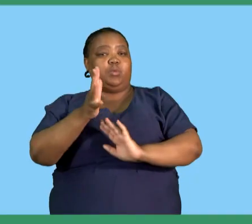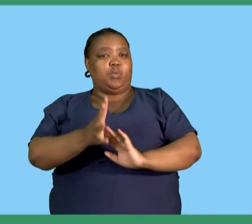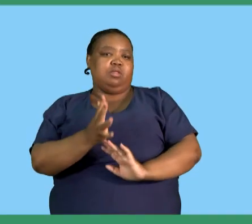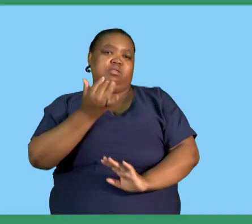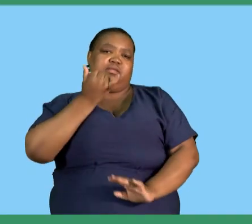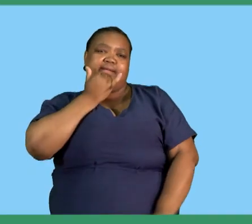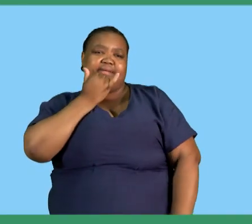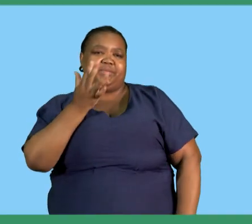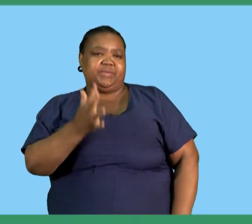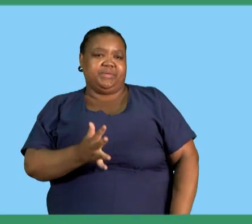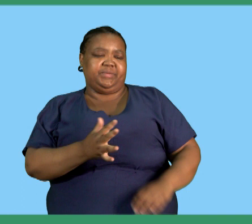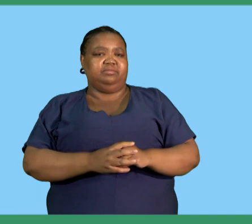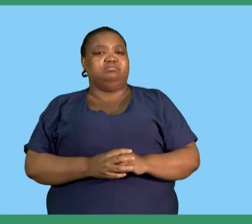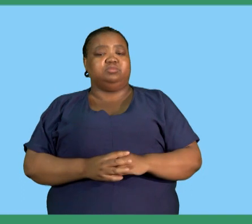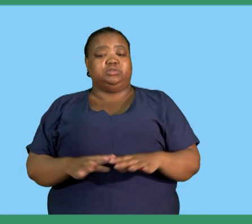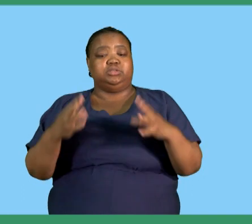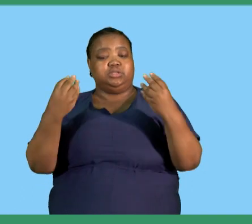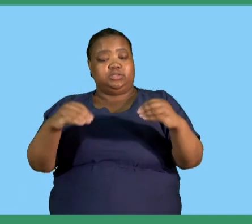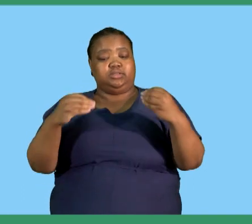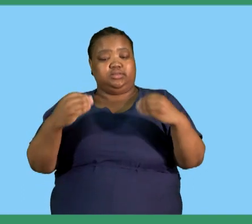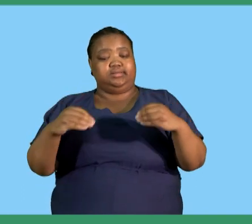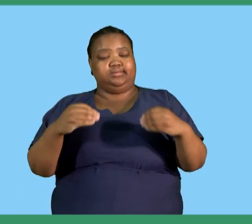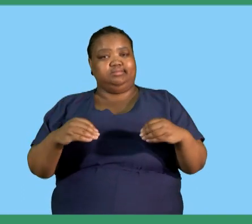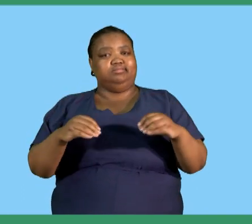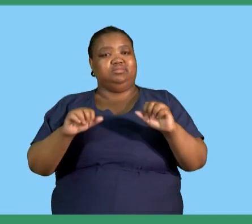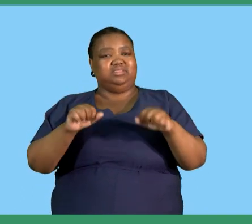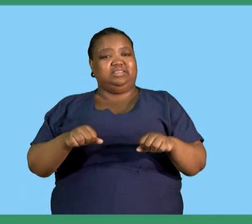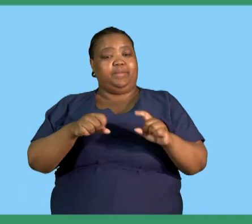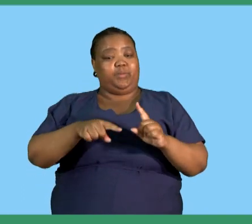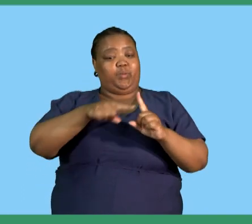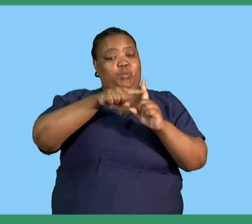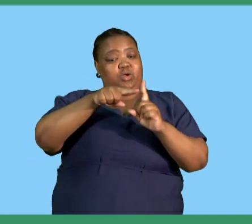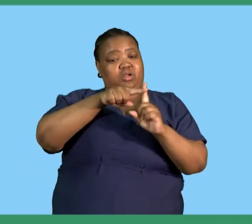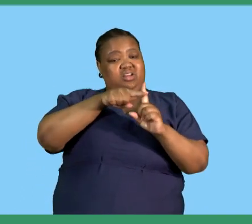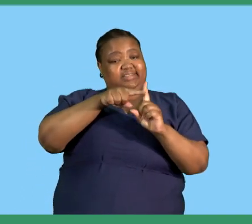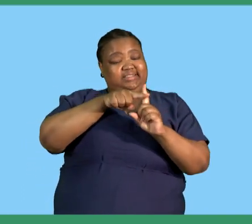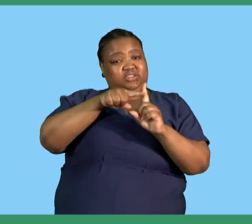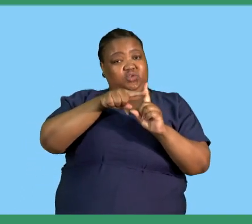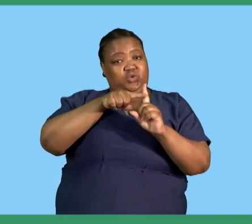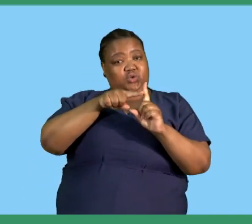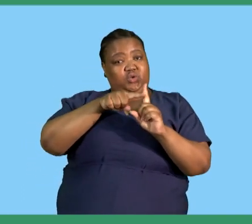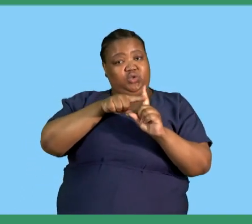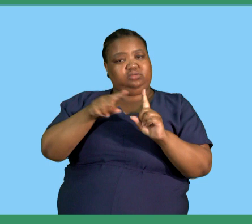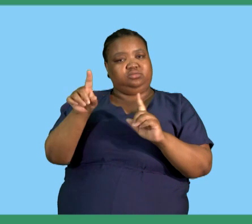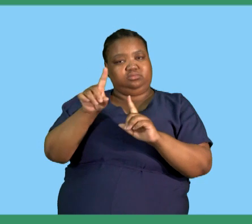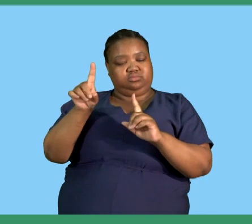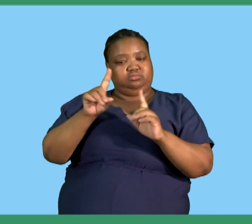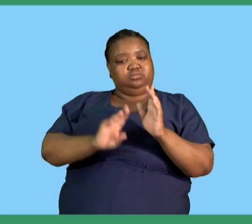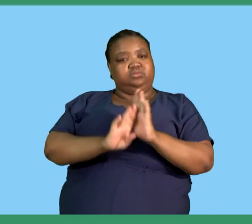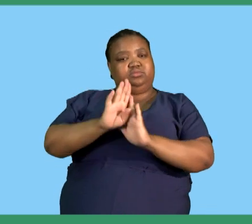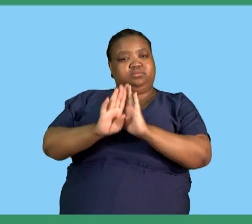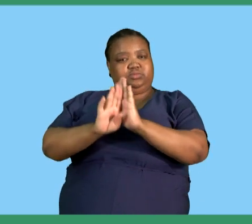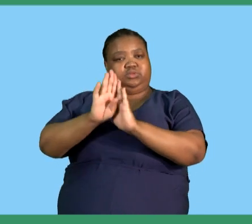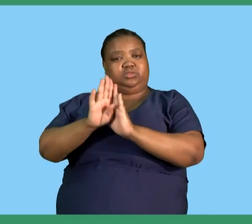business, which is good. They are happy. Enables businesses to strengthen the driving forces. Don't forget what are the driving